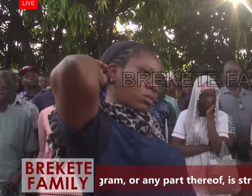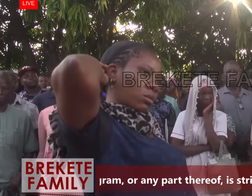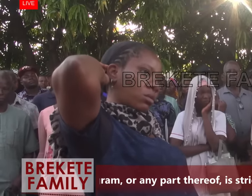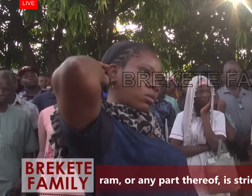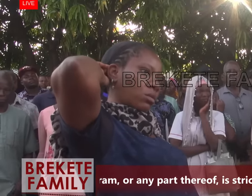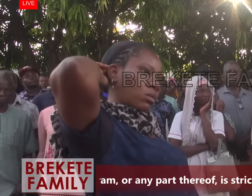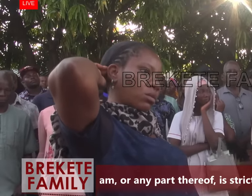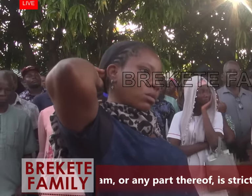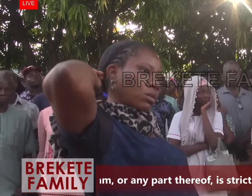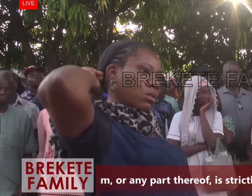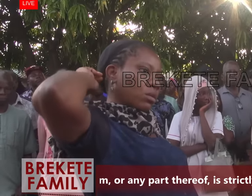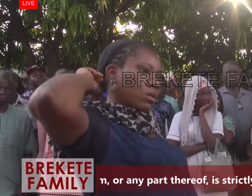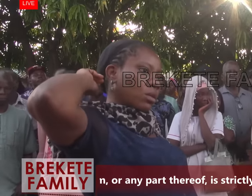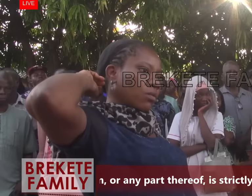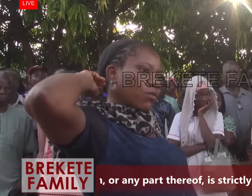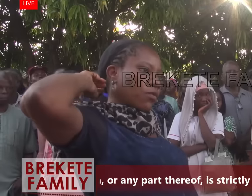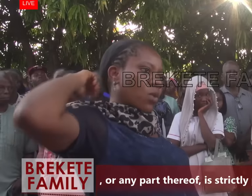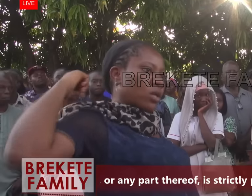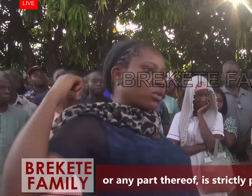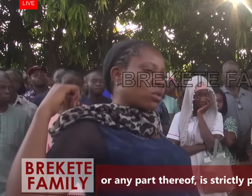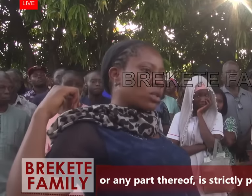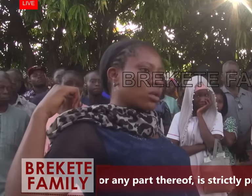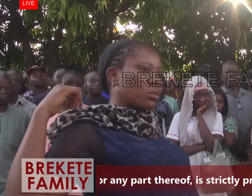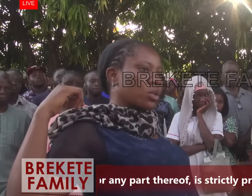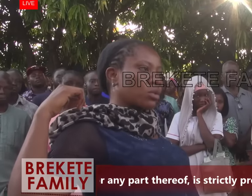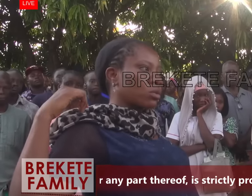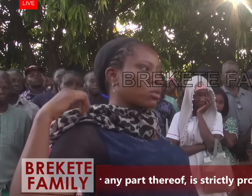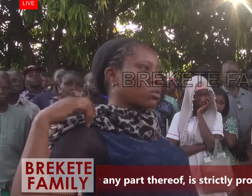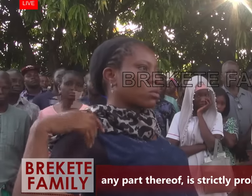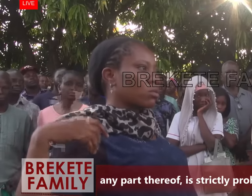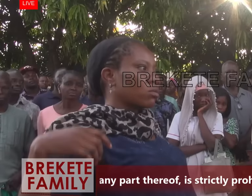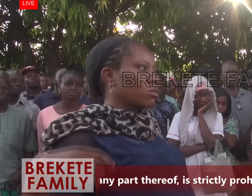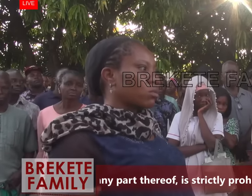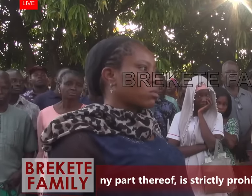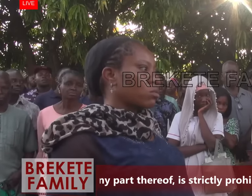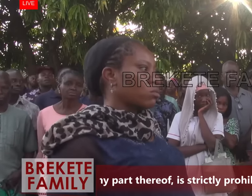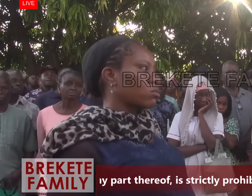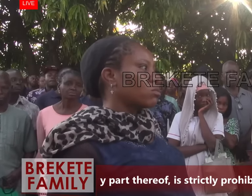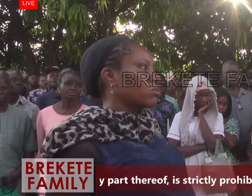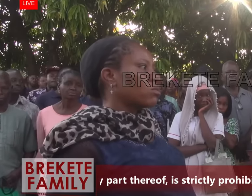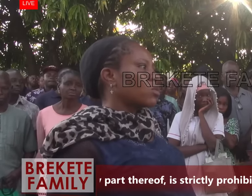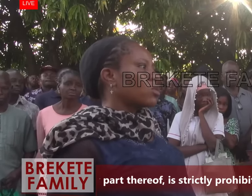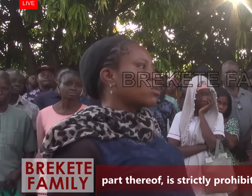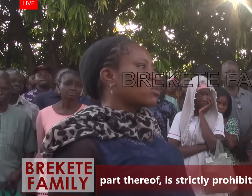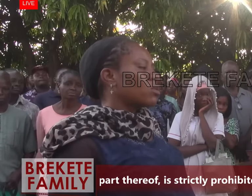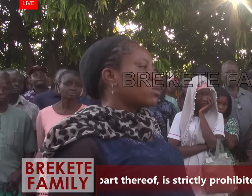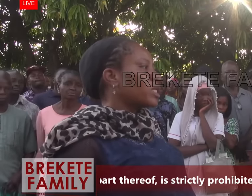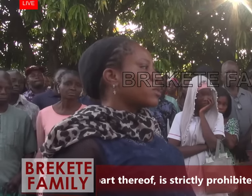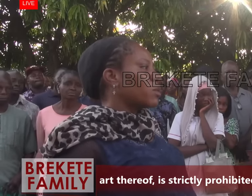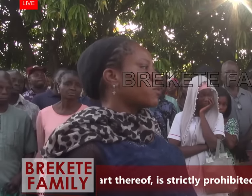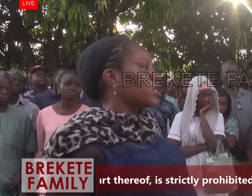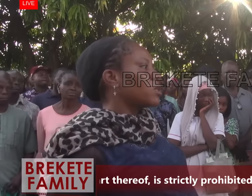house but the car baby yeah the with your